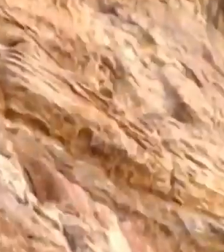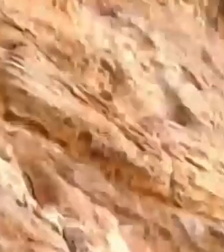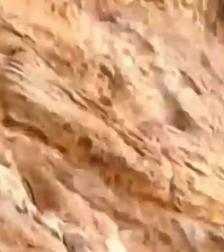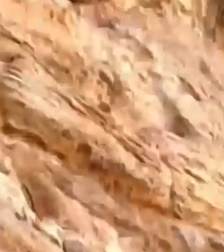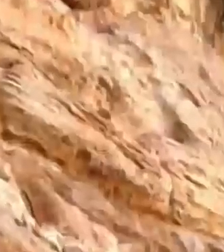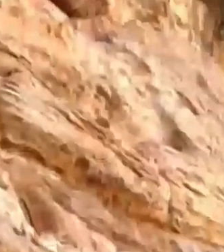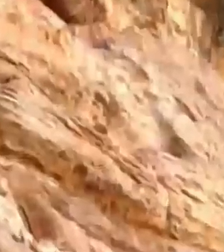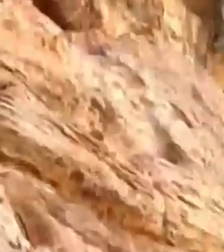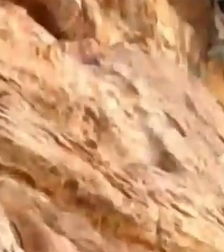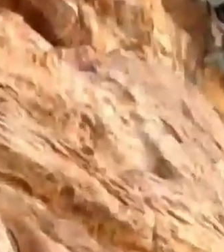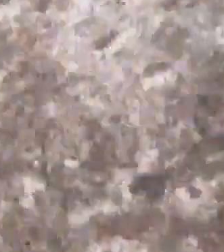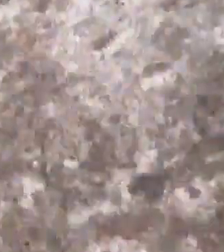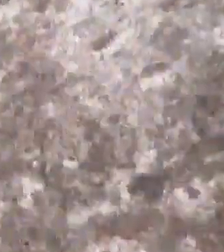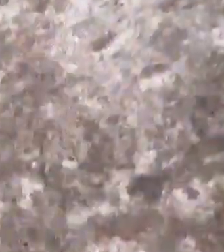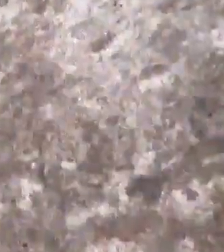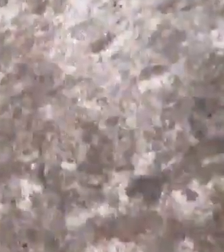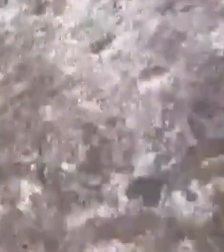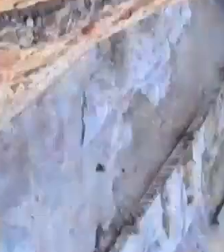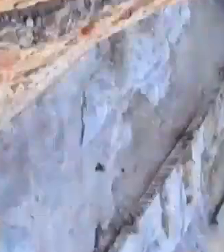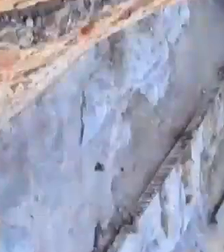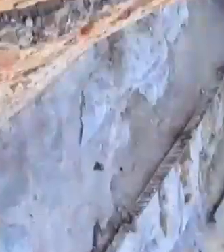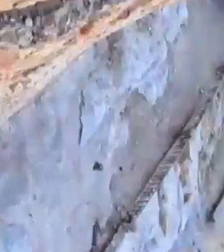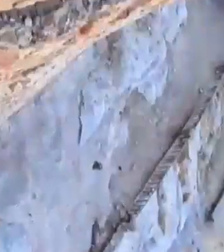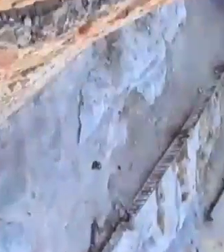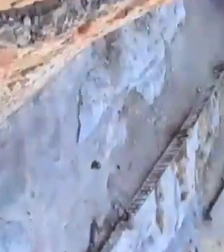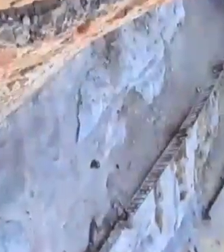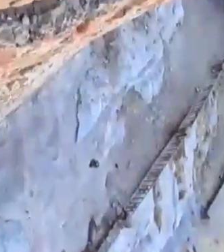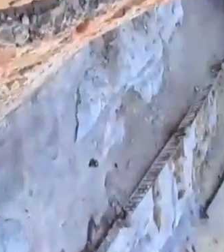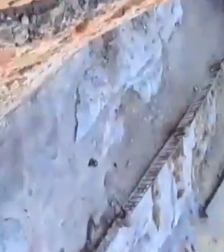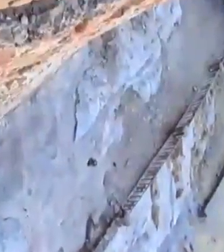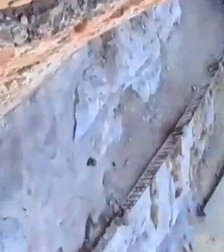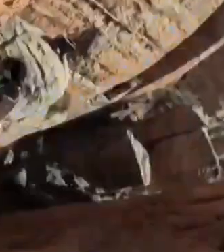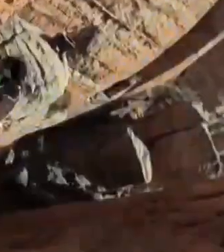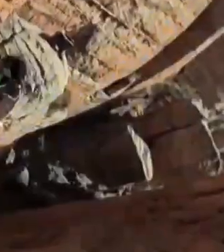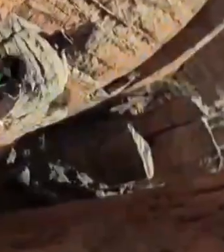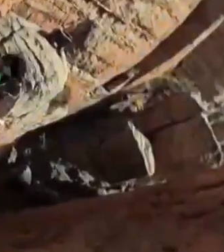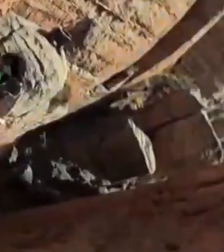This is really, really hard. I hate this. I just